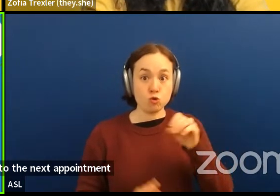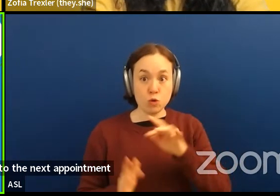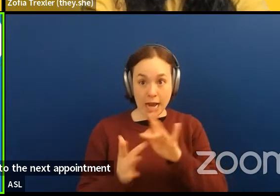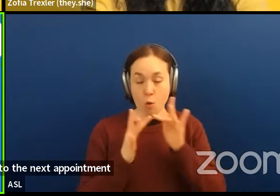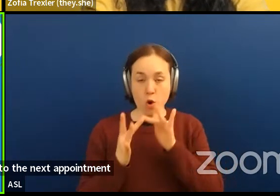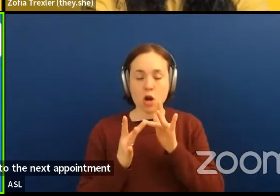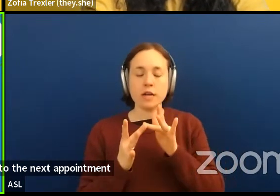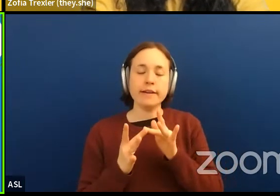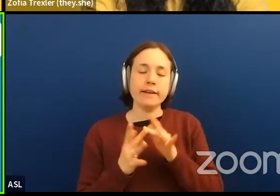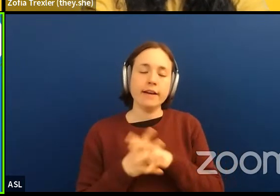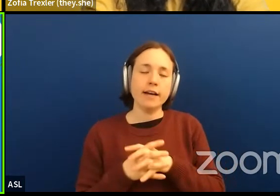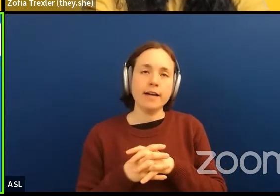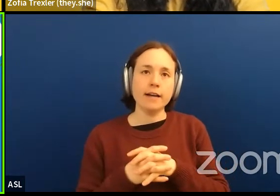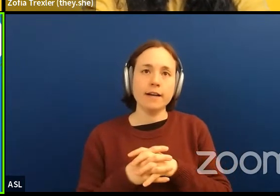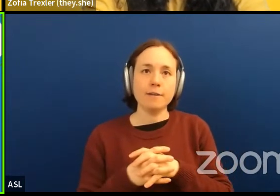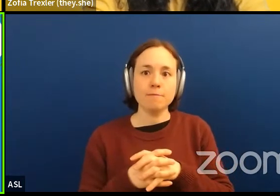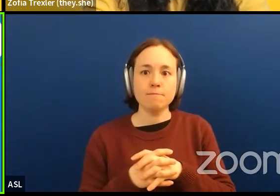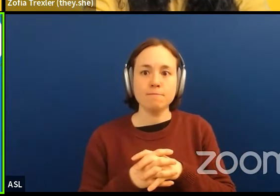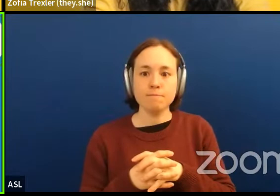We